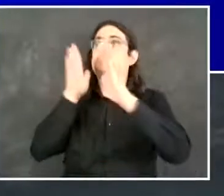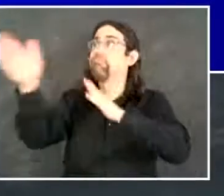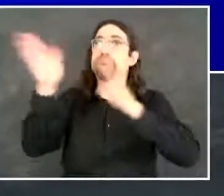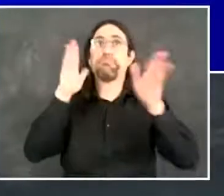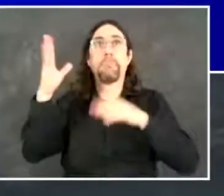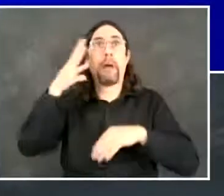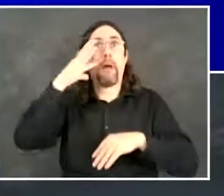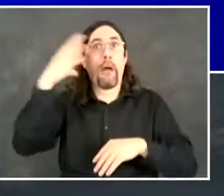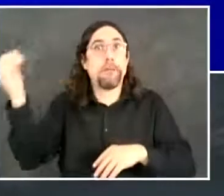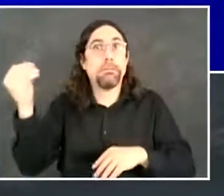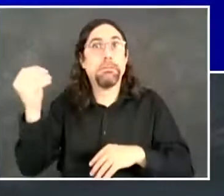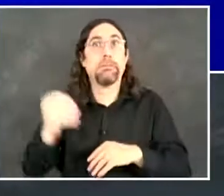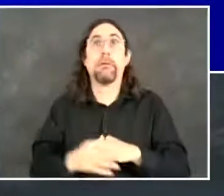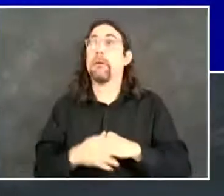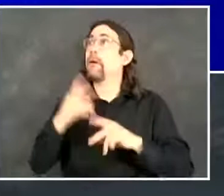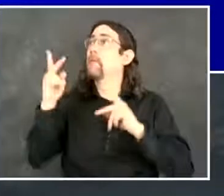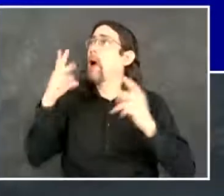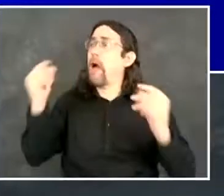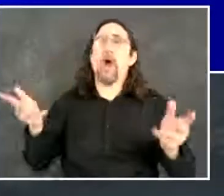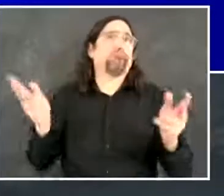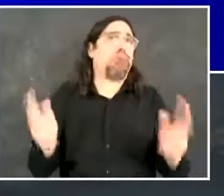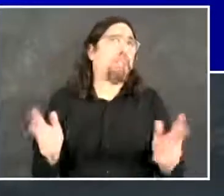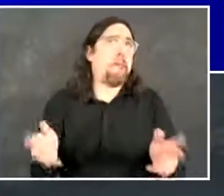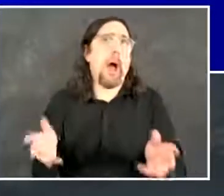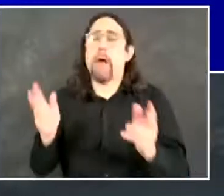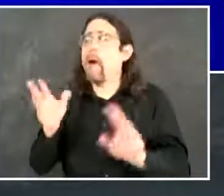strong. That's what we will not allow.